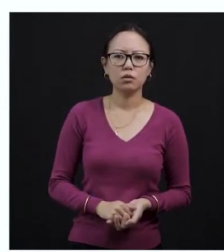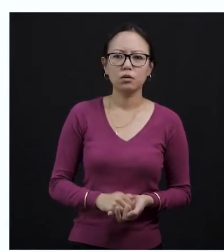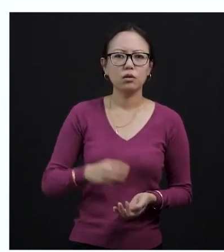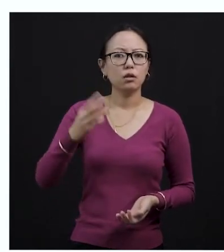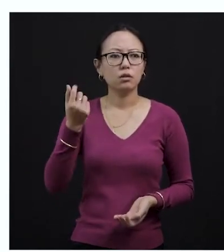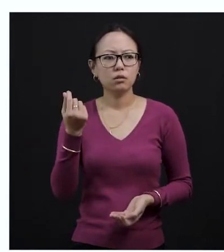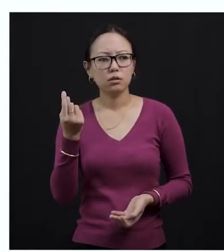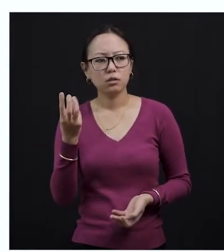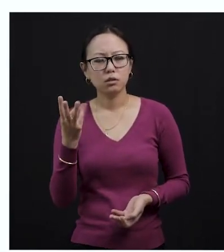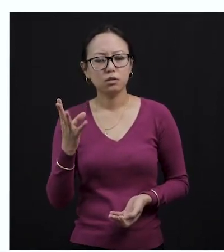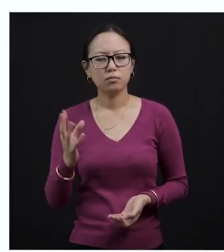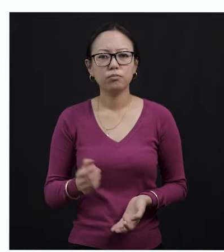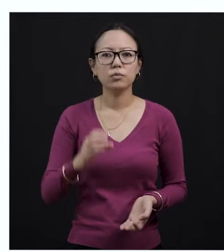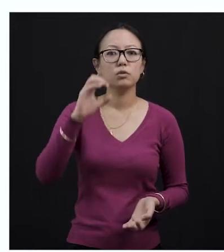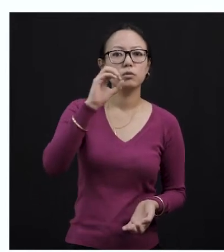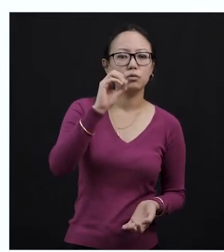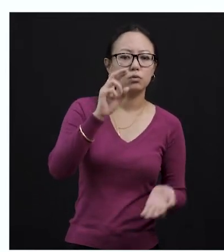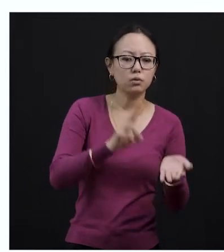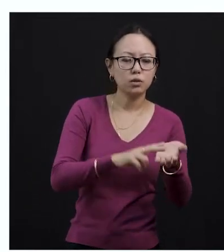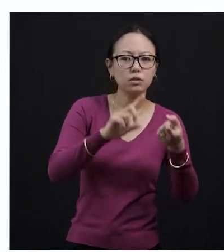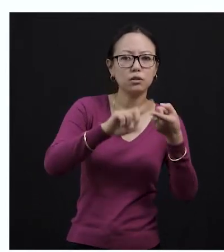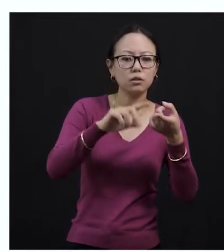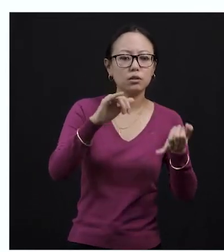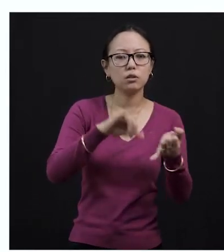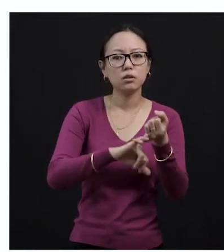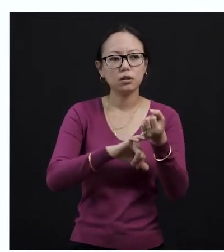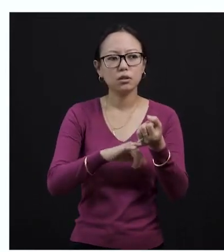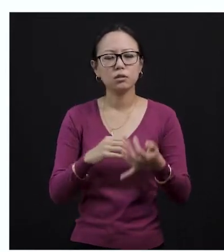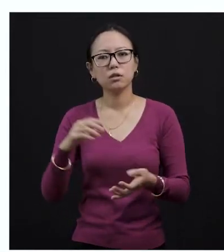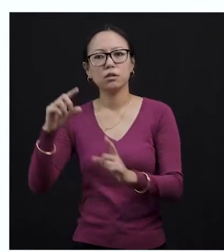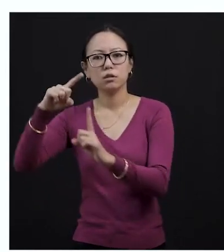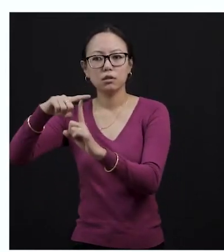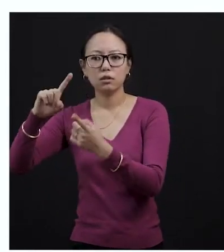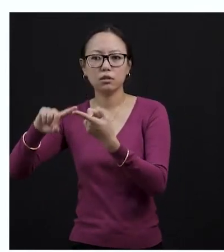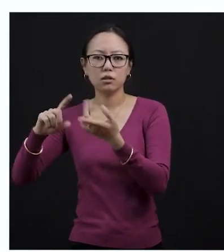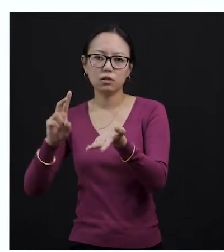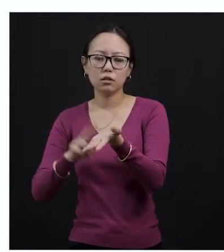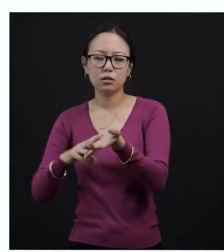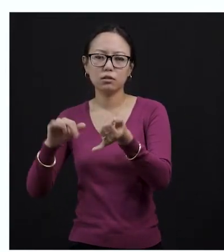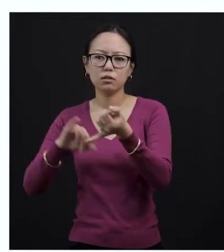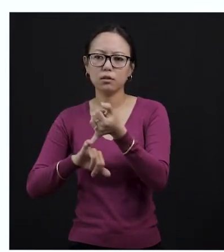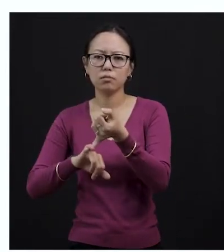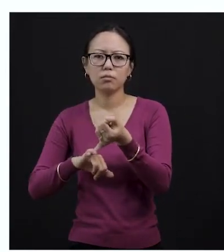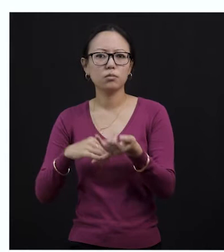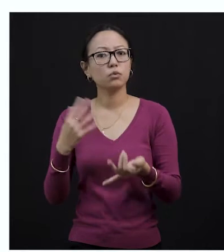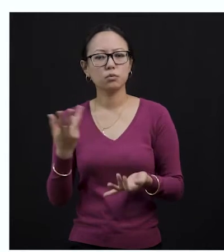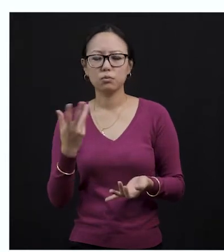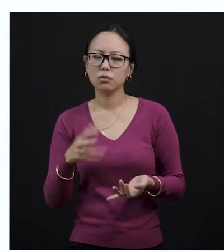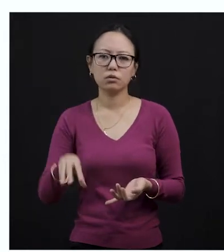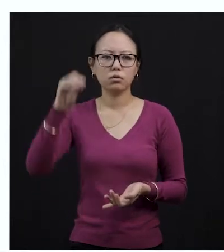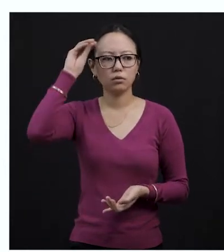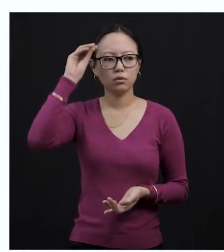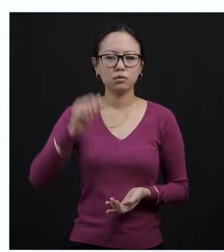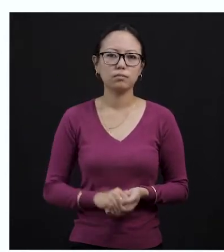in ones and tens place. Now we will come to that later on. So let's look at the next objective